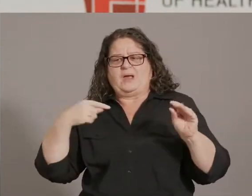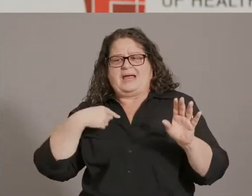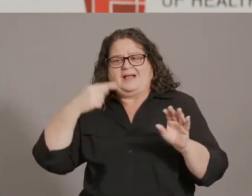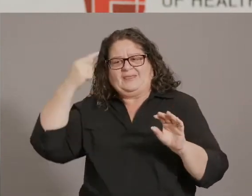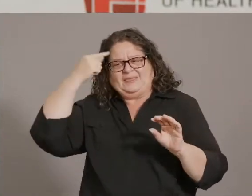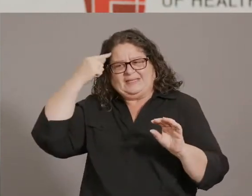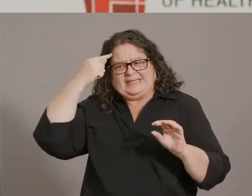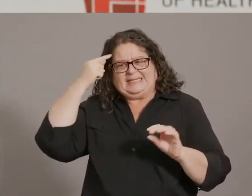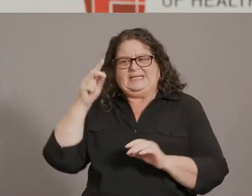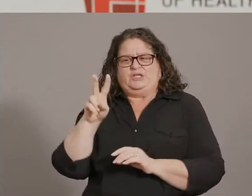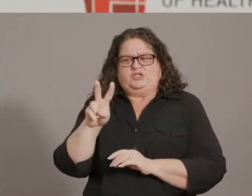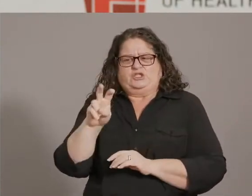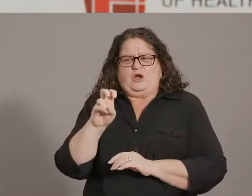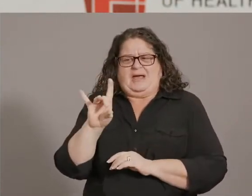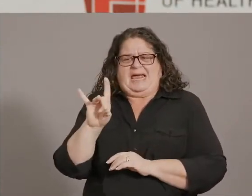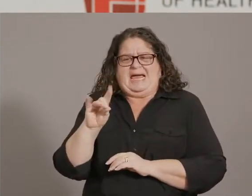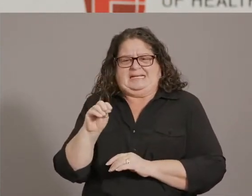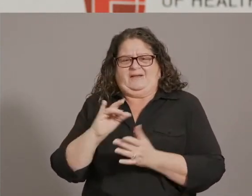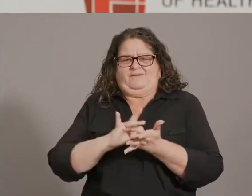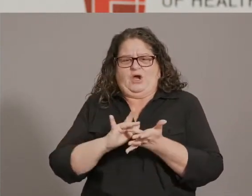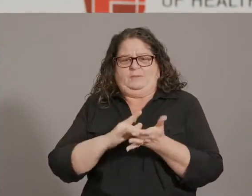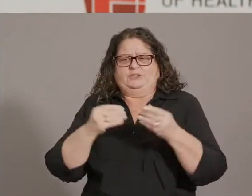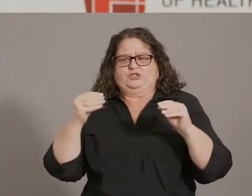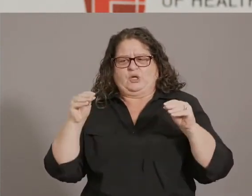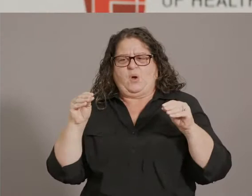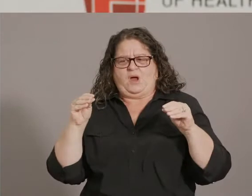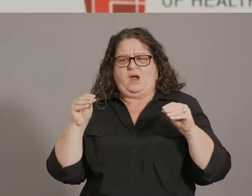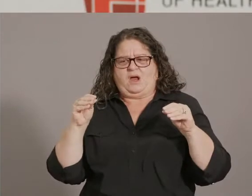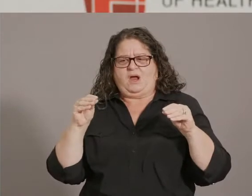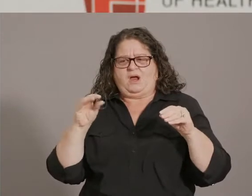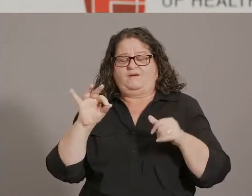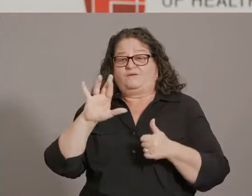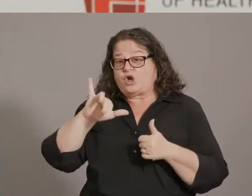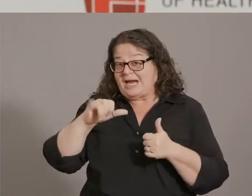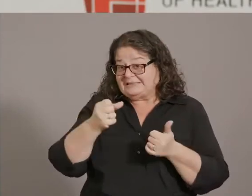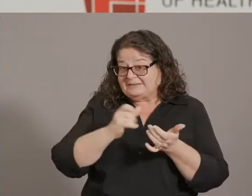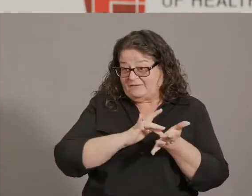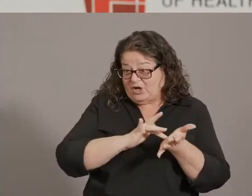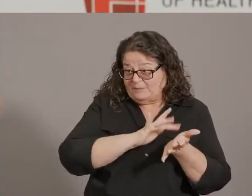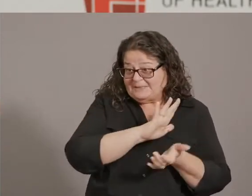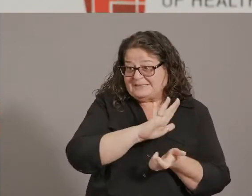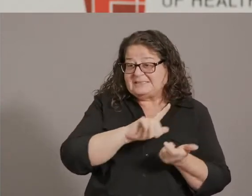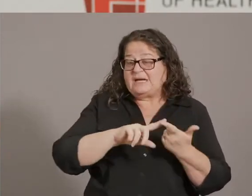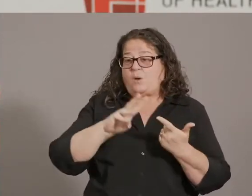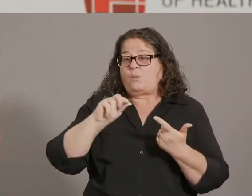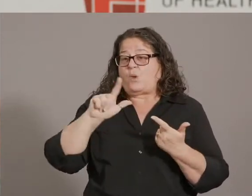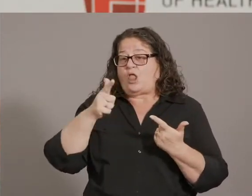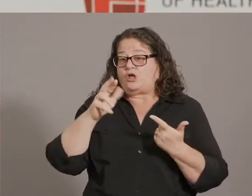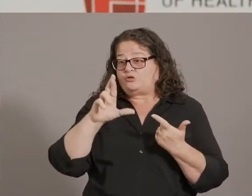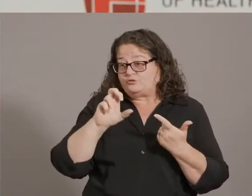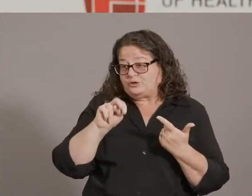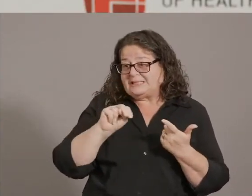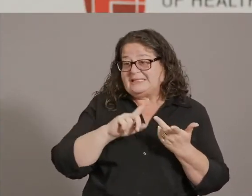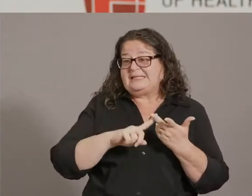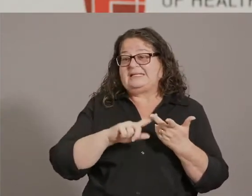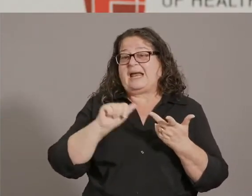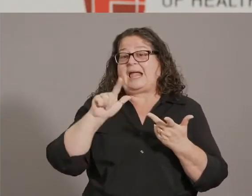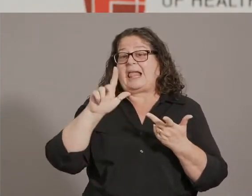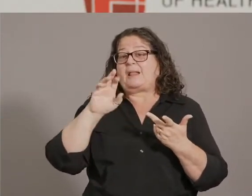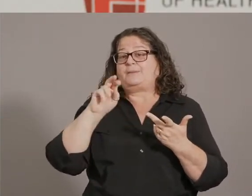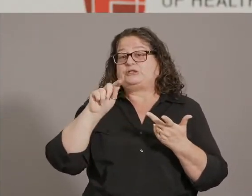few, of the pharmacies, their Fry's, Walgreens, Albertsons, Safeway, that received about 100 doses